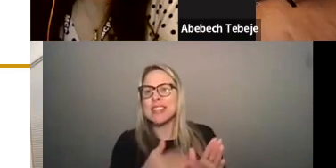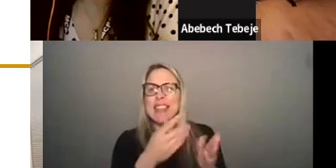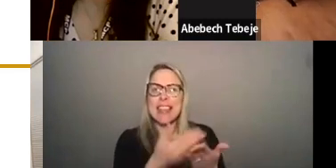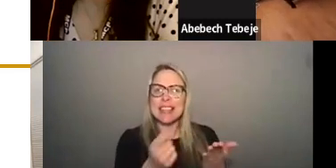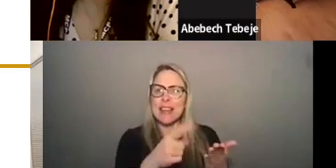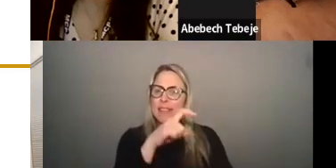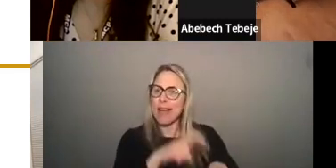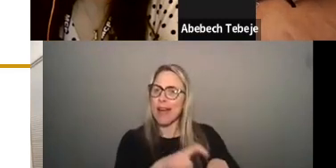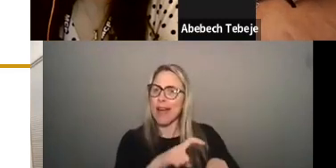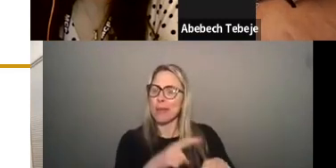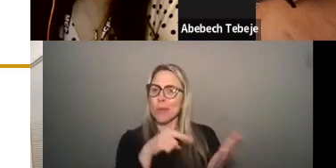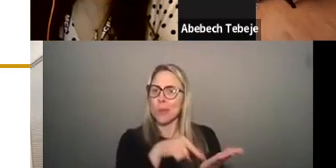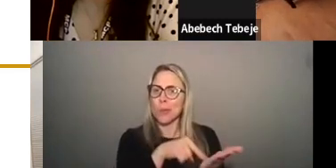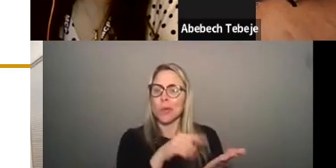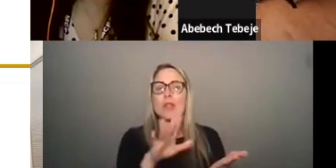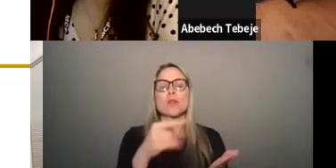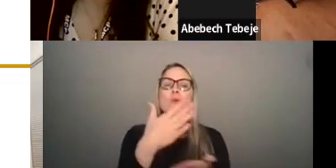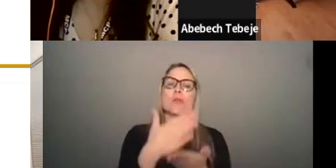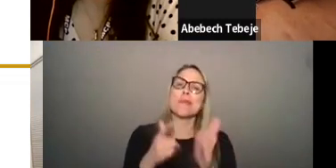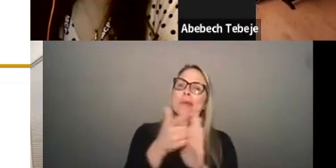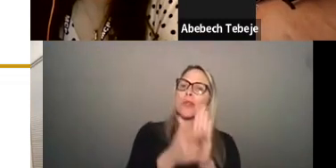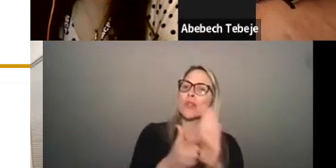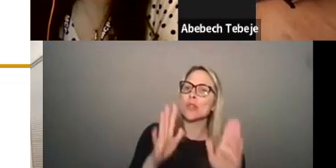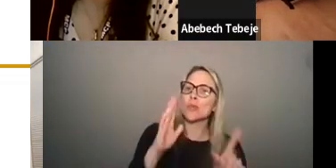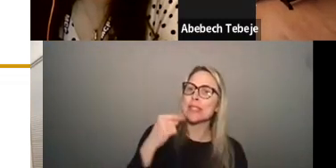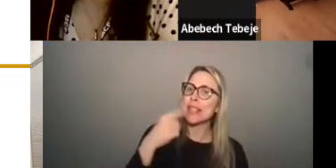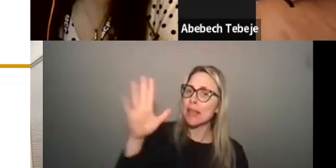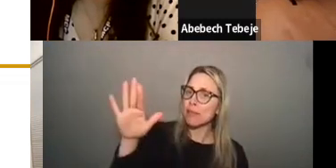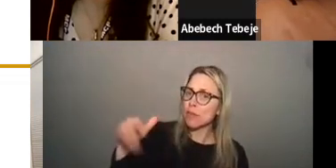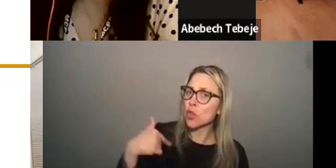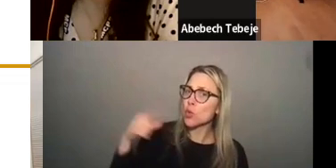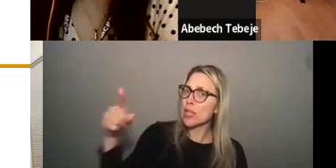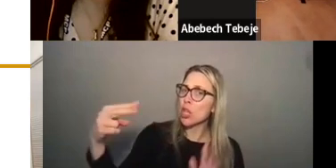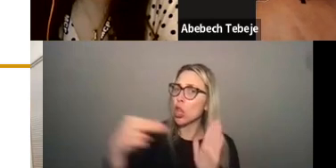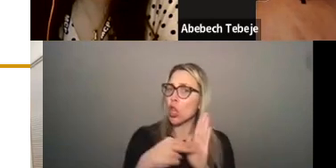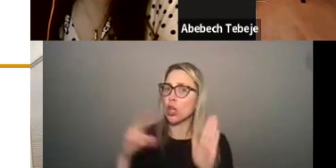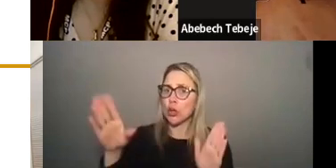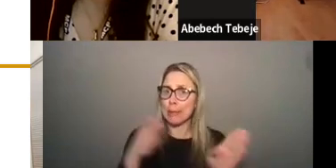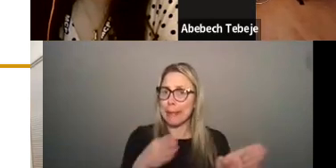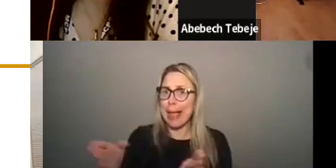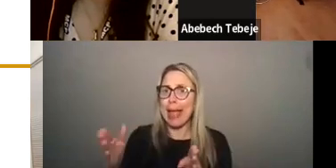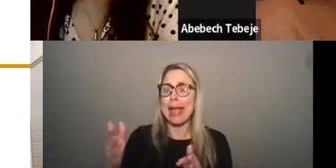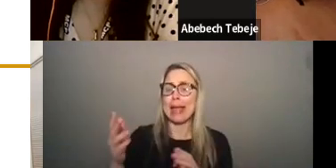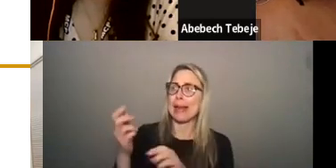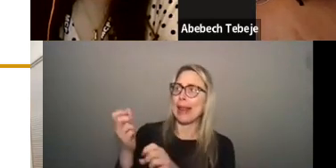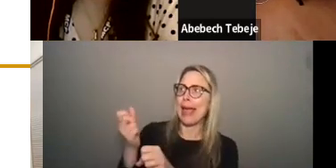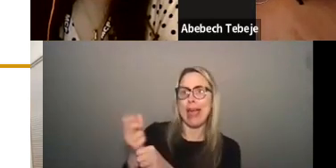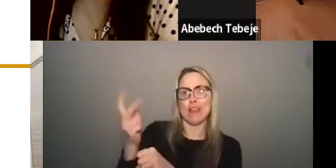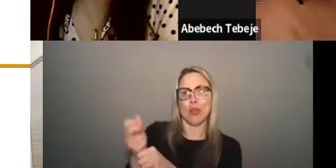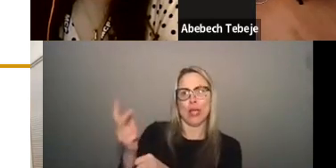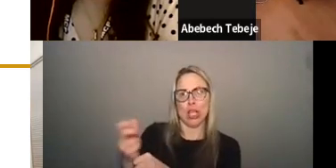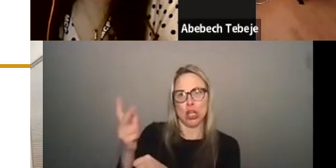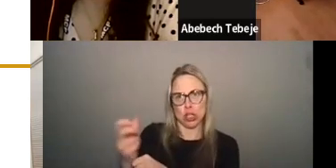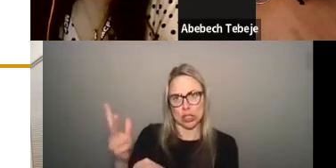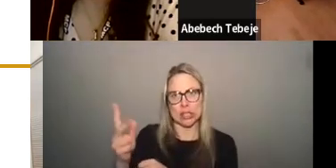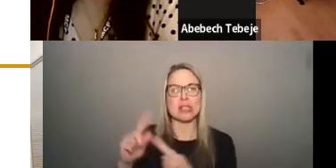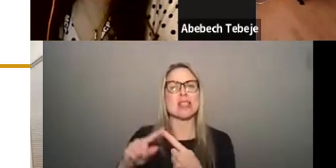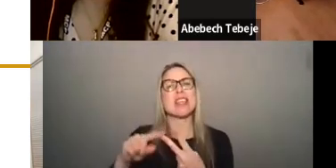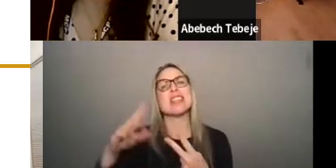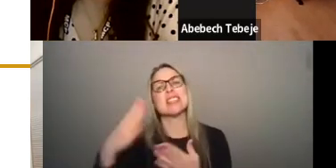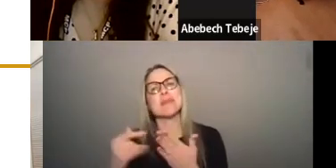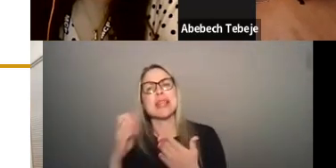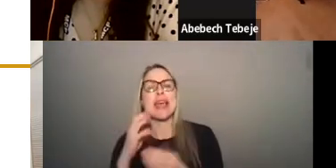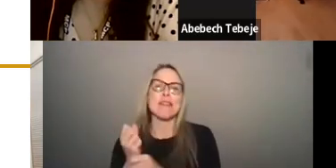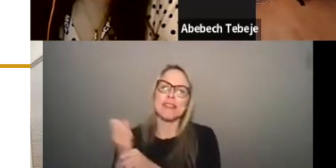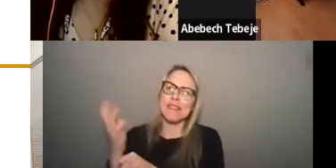will say you need to update and you need to revisit your plan every 3 years. Some say every